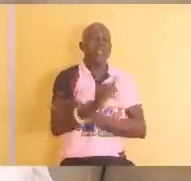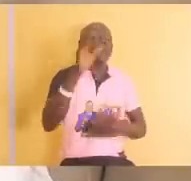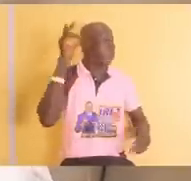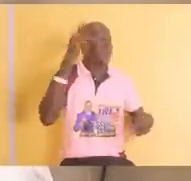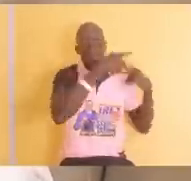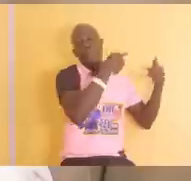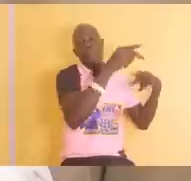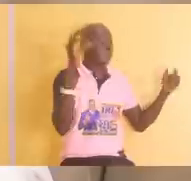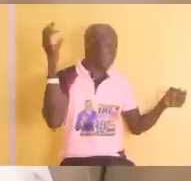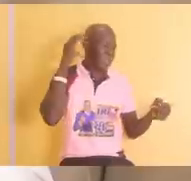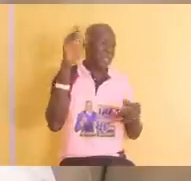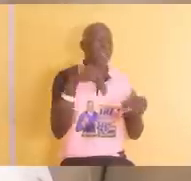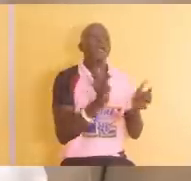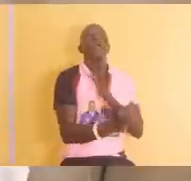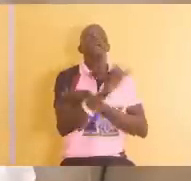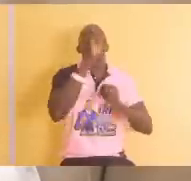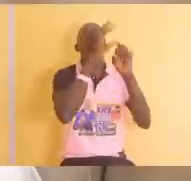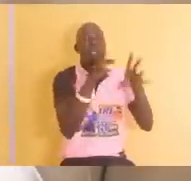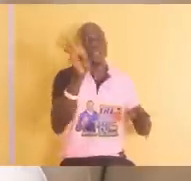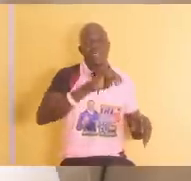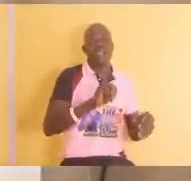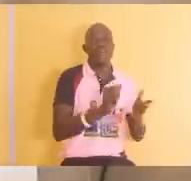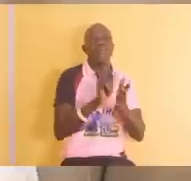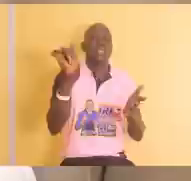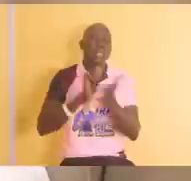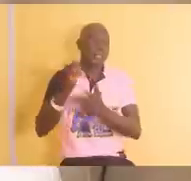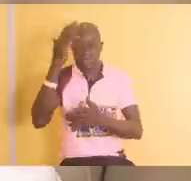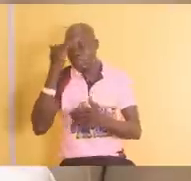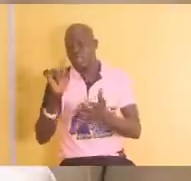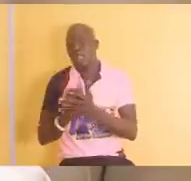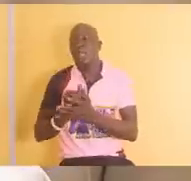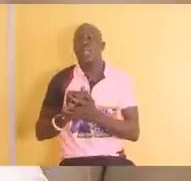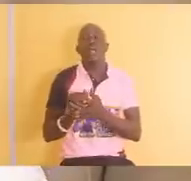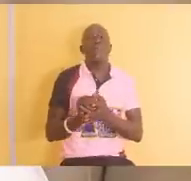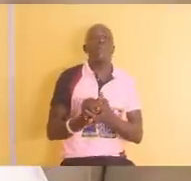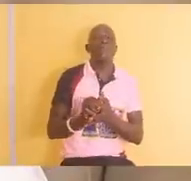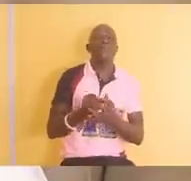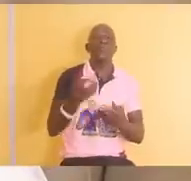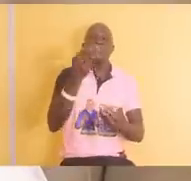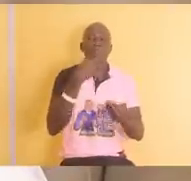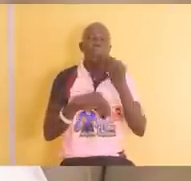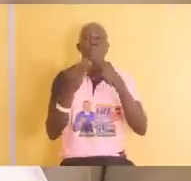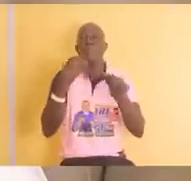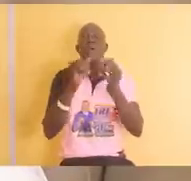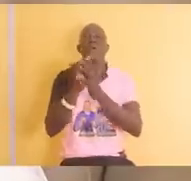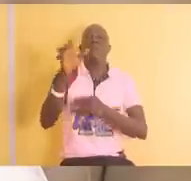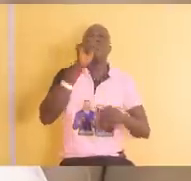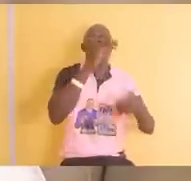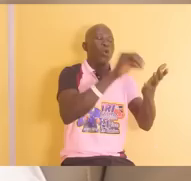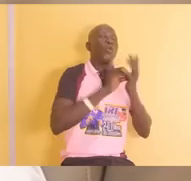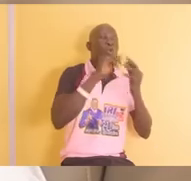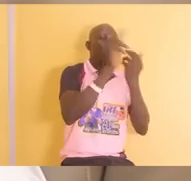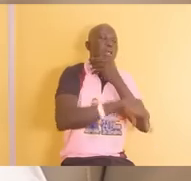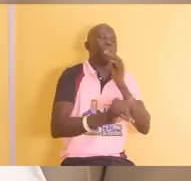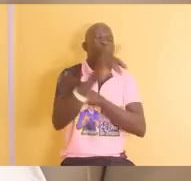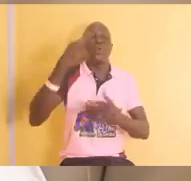we hear instructions. Then you want to sue them. Just bless them. Bless him. Ah, yes. Only you only say otosi. Meal of the owner is you